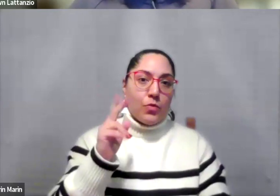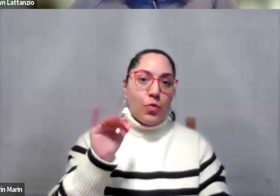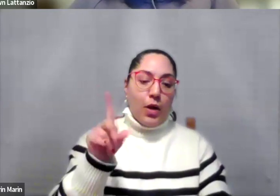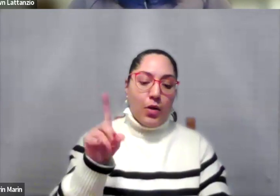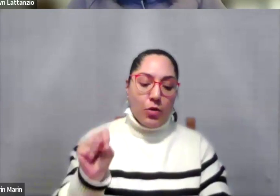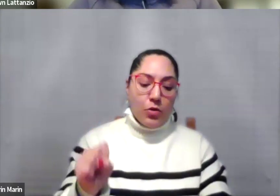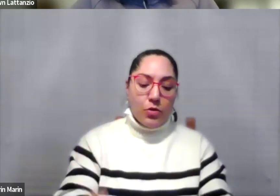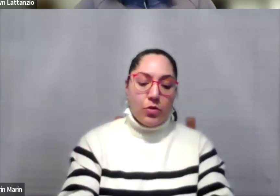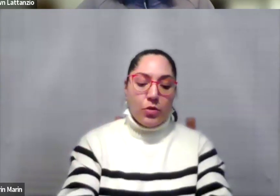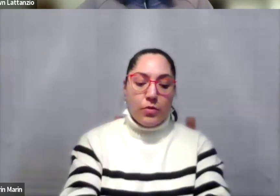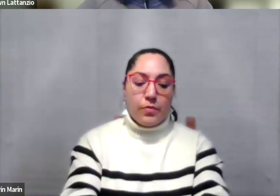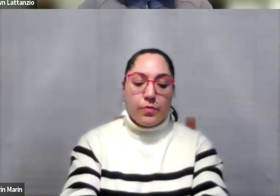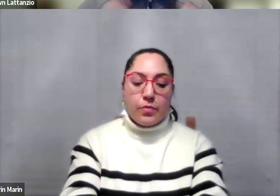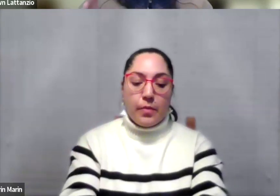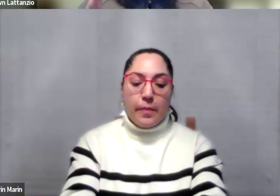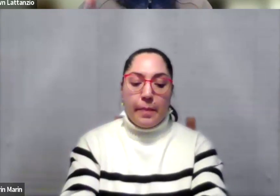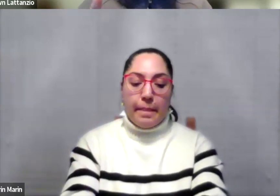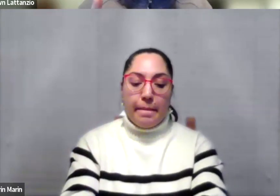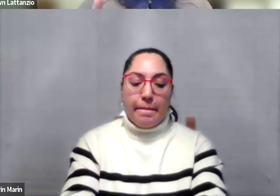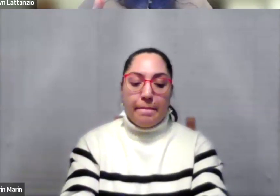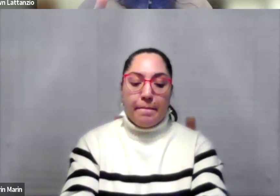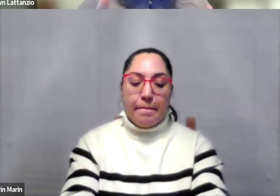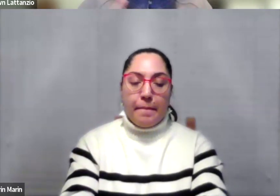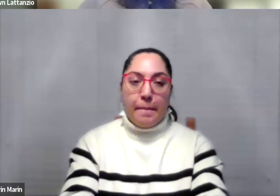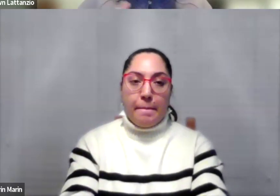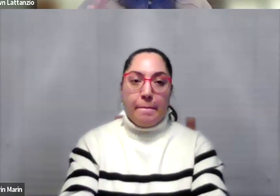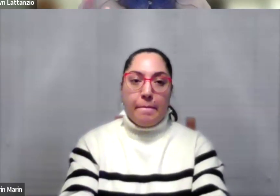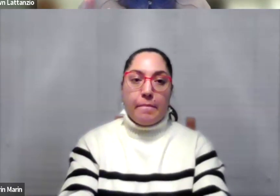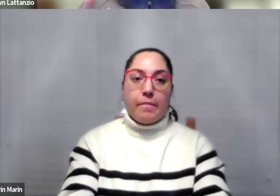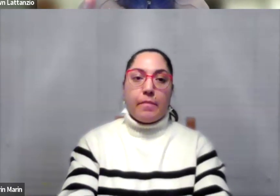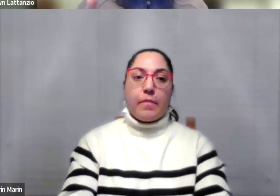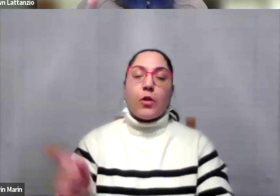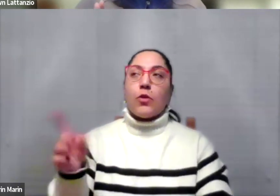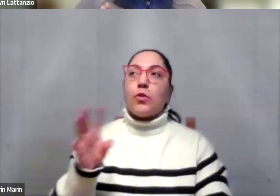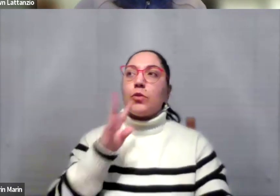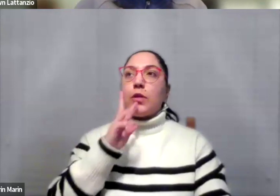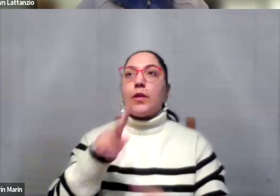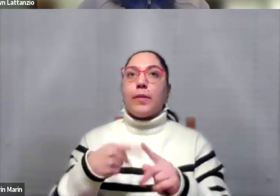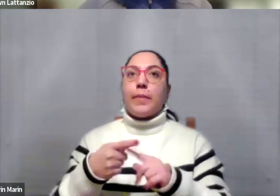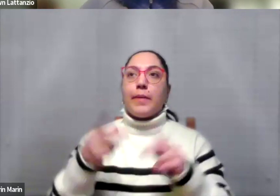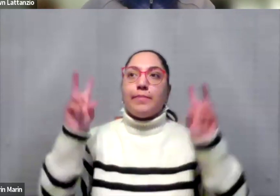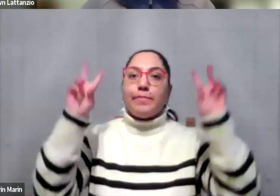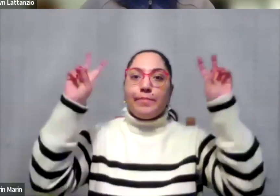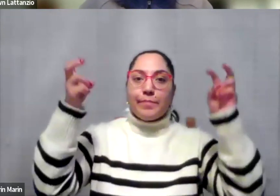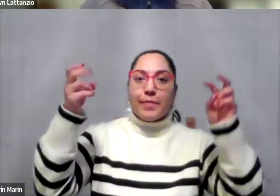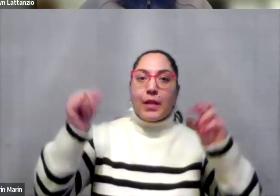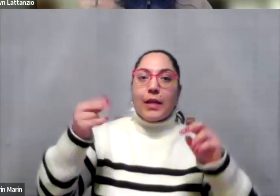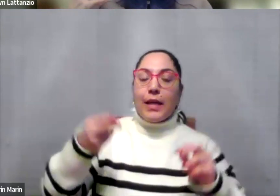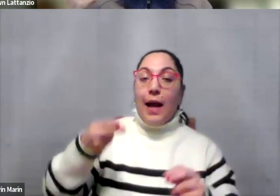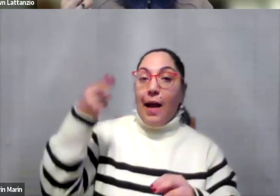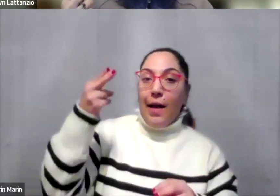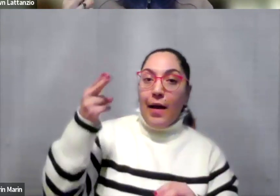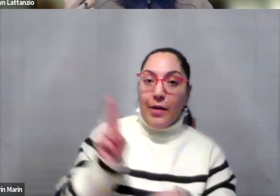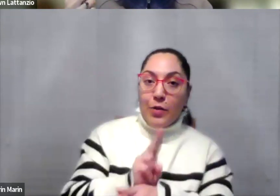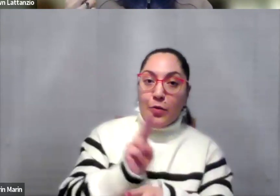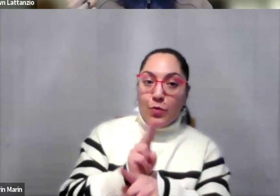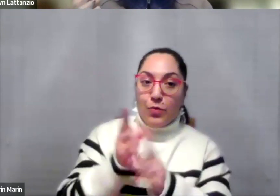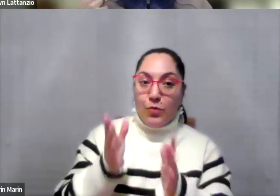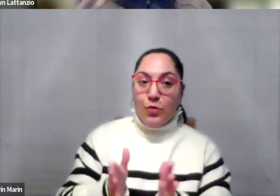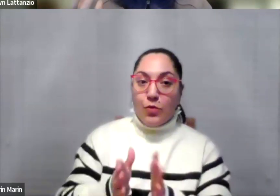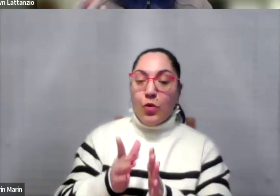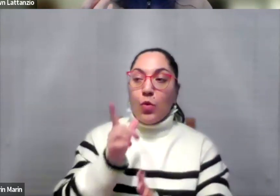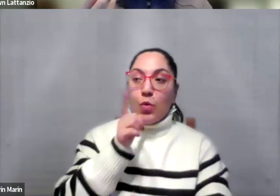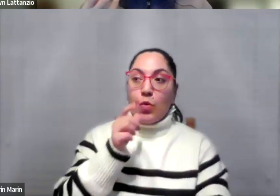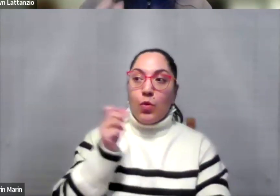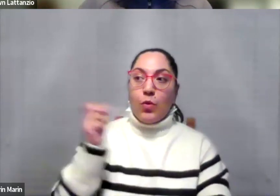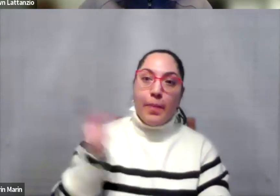were there? you talk about high utilizers, and that's kind of a term we use in the behavioral health world of individuals who